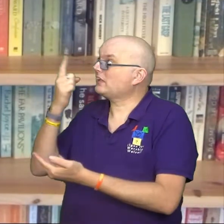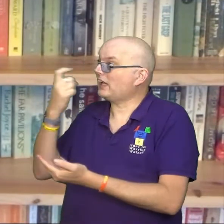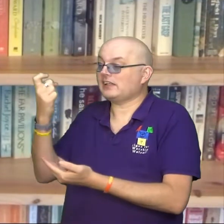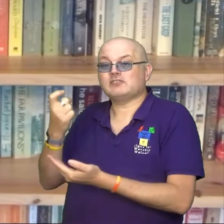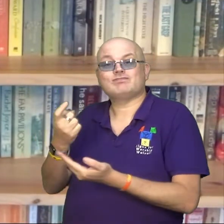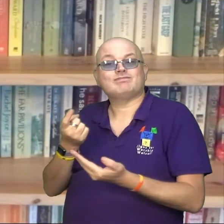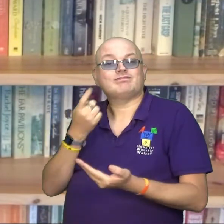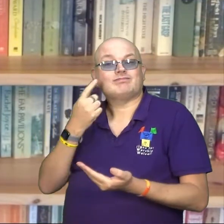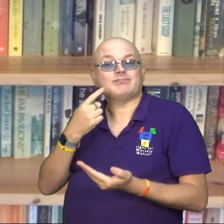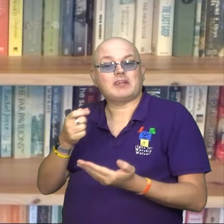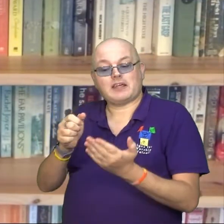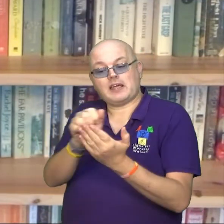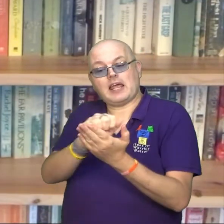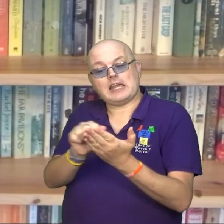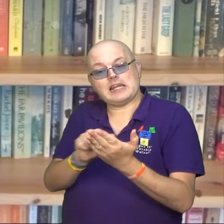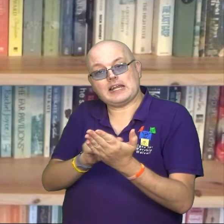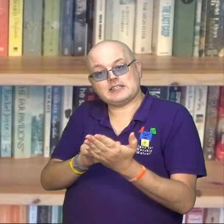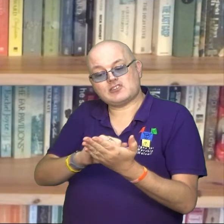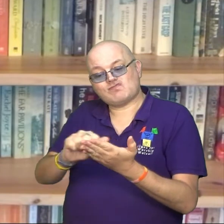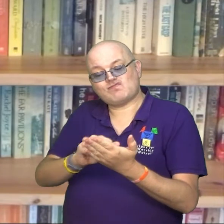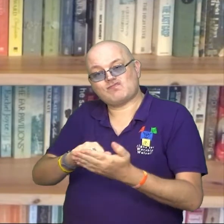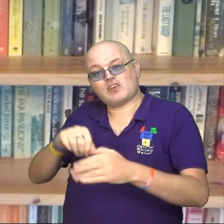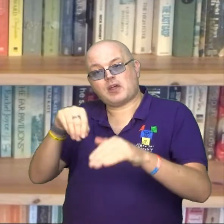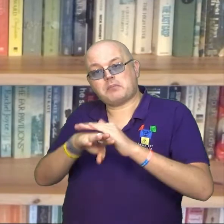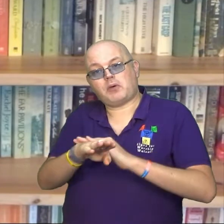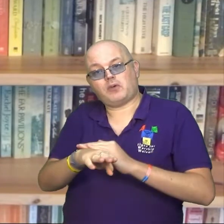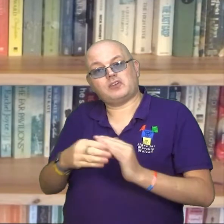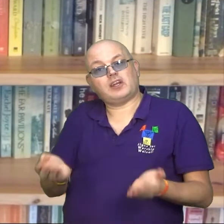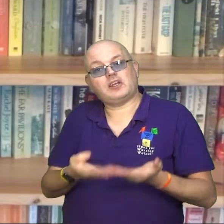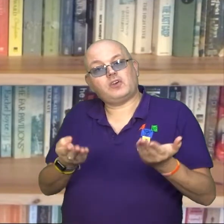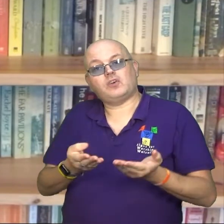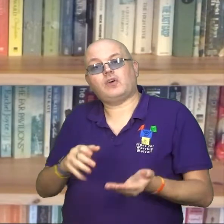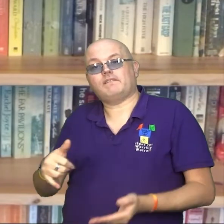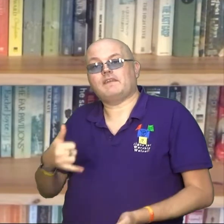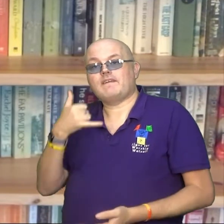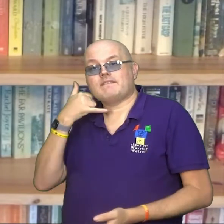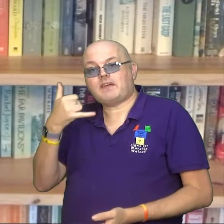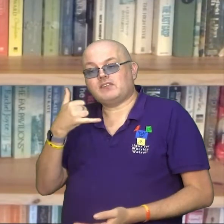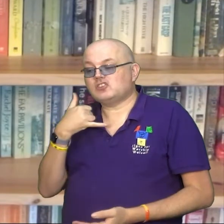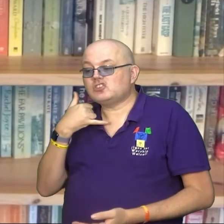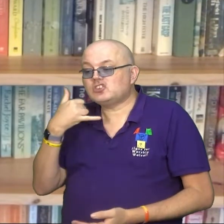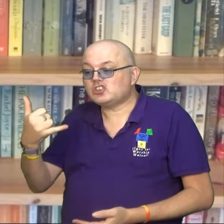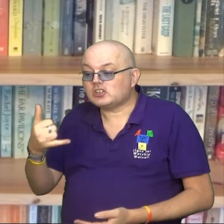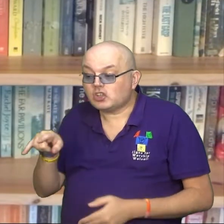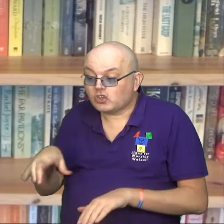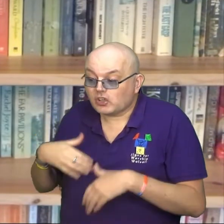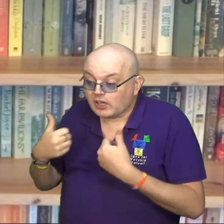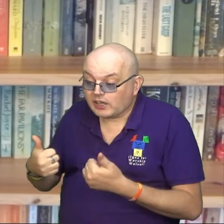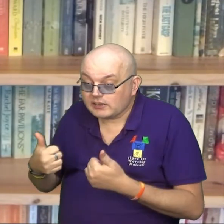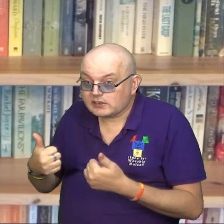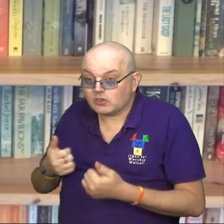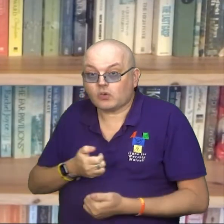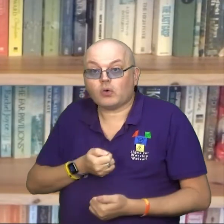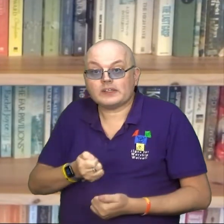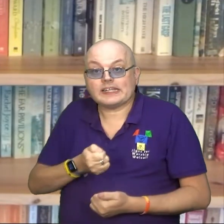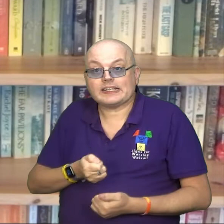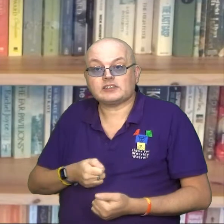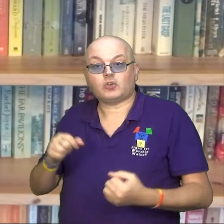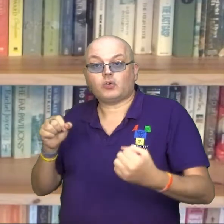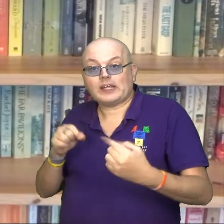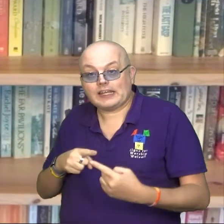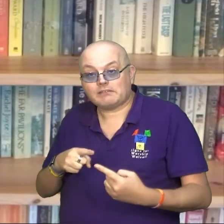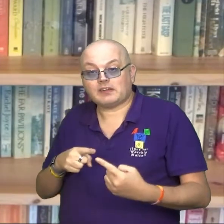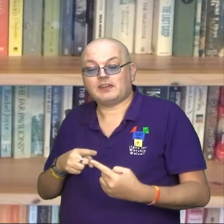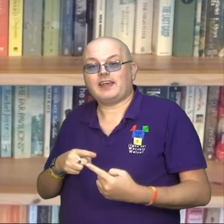be a simple thing like writing a letter of encouragement to a person, or picking up the phone to check someone is all right. We're